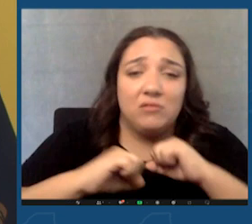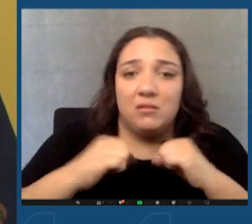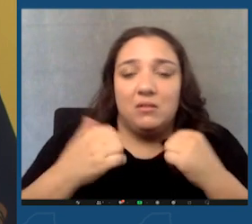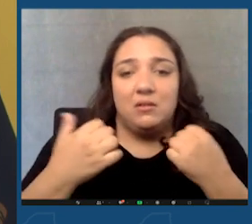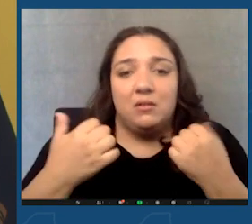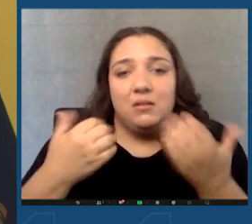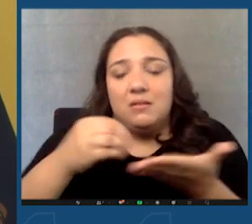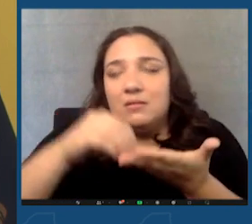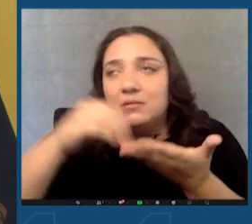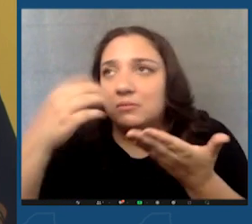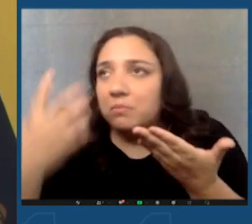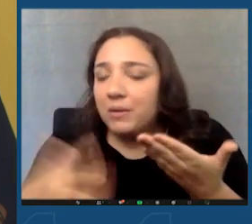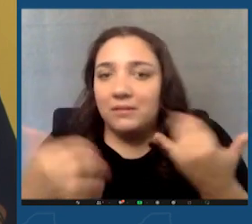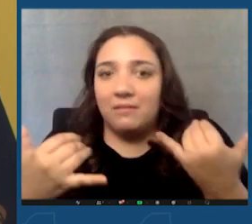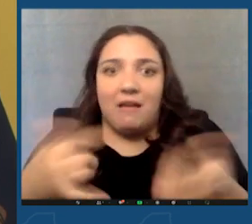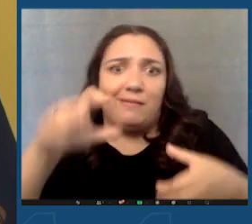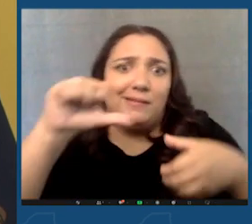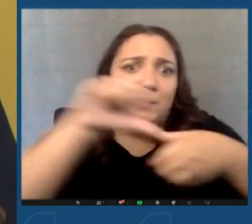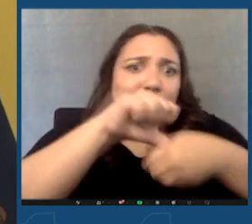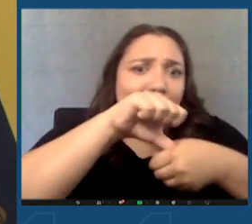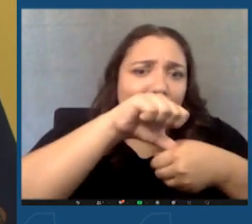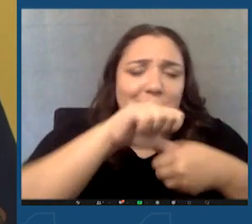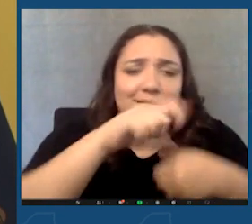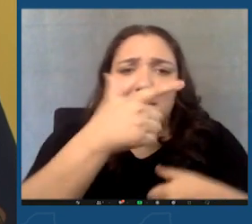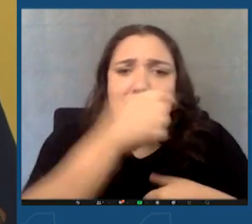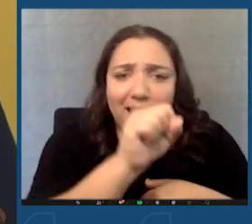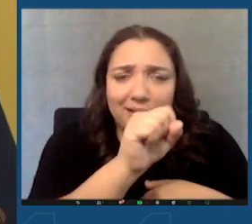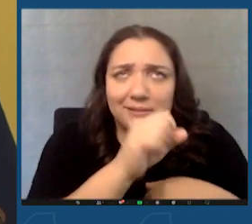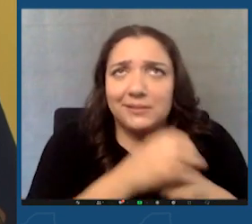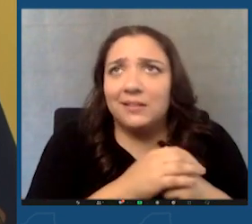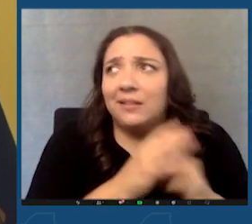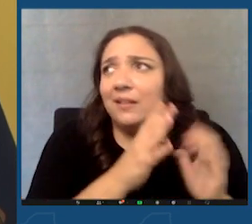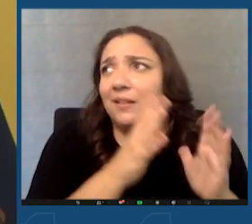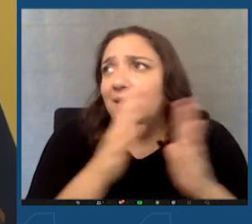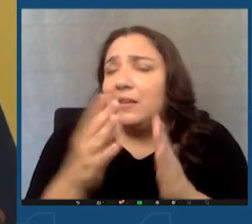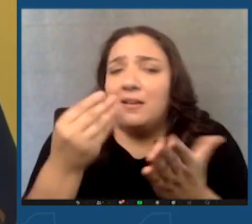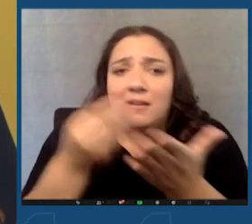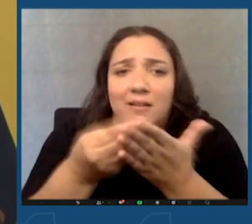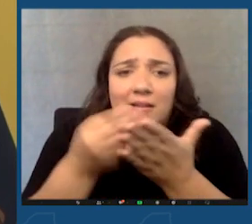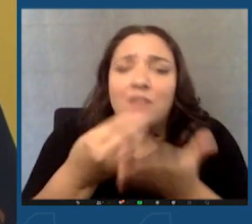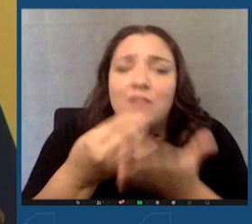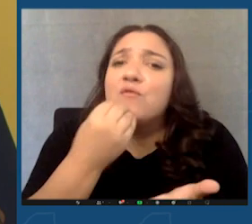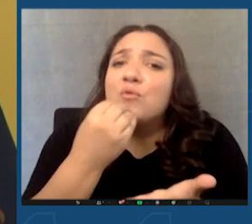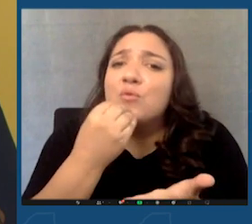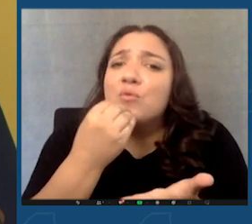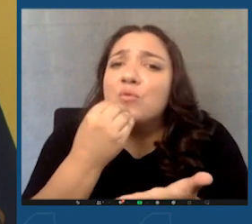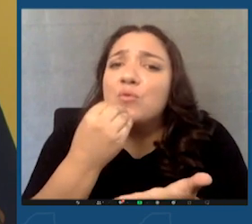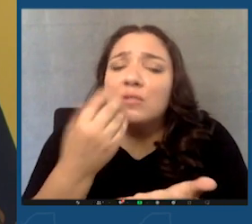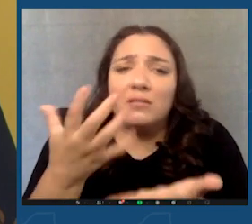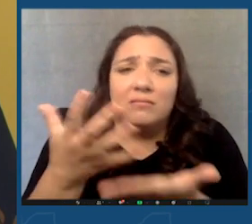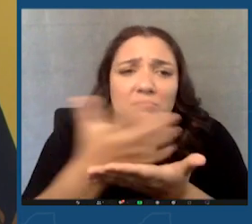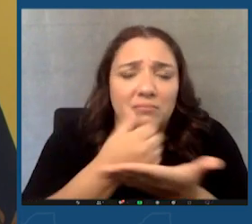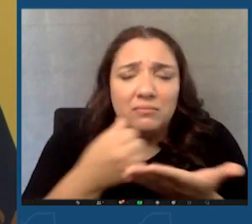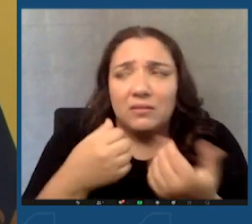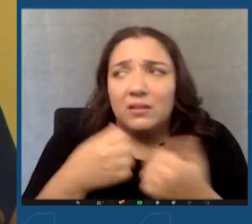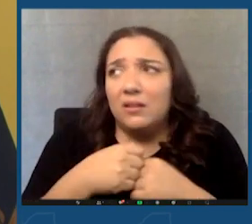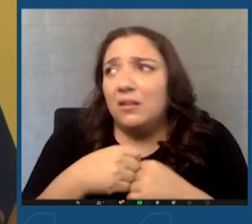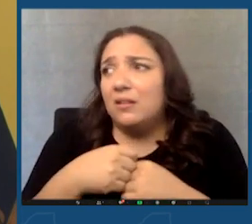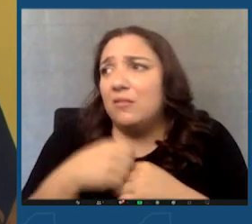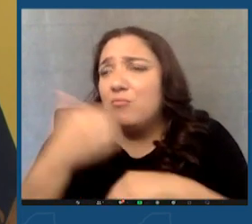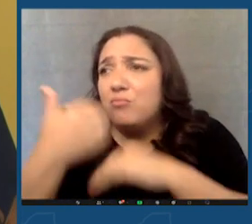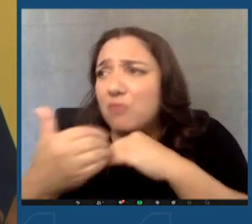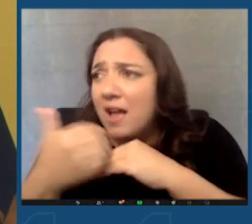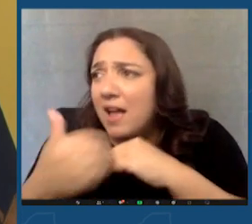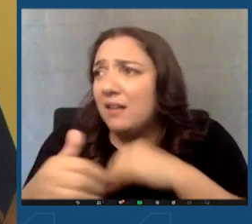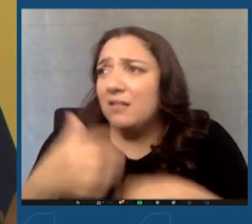from gas to groceries to milk to bread to rent, it is